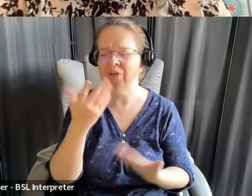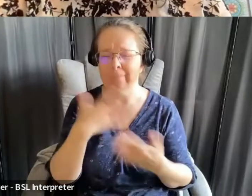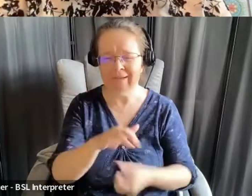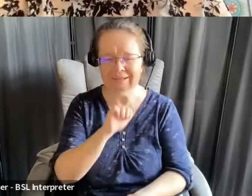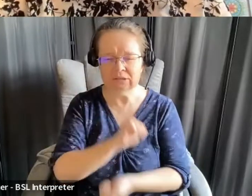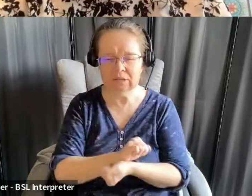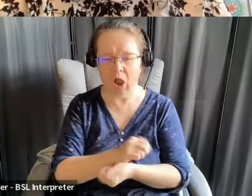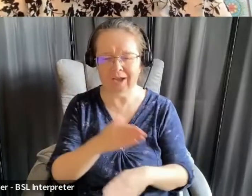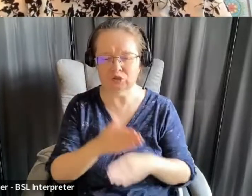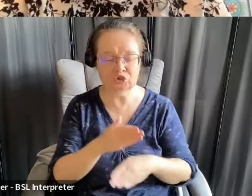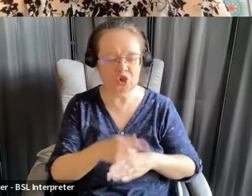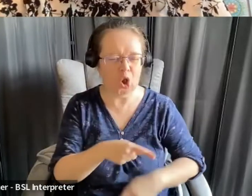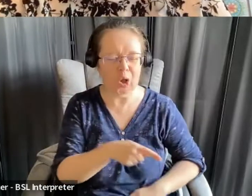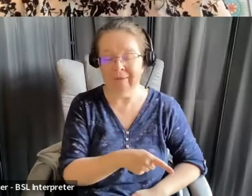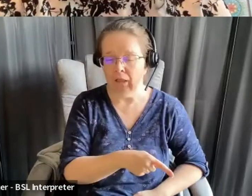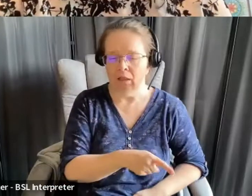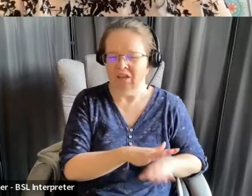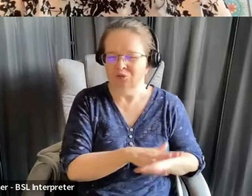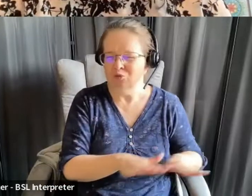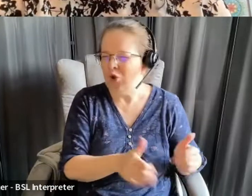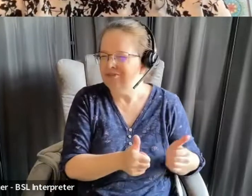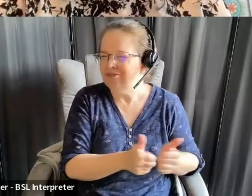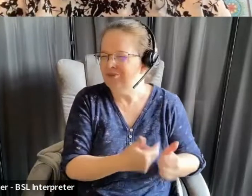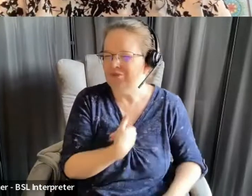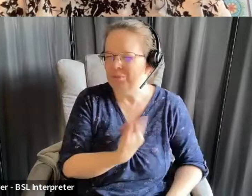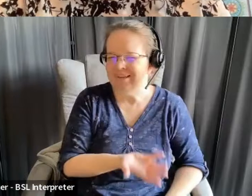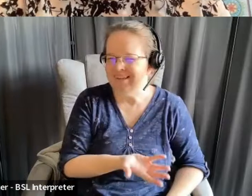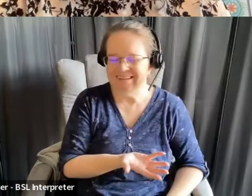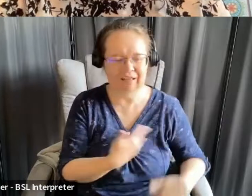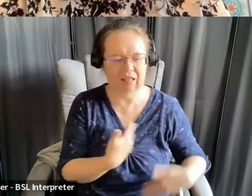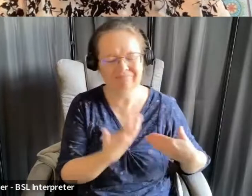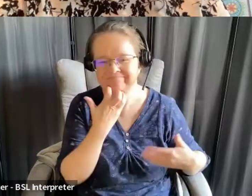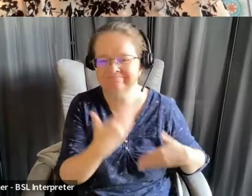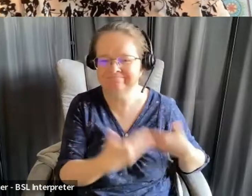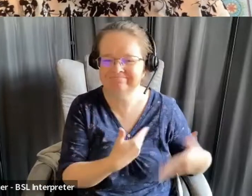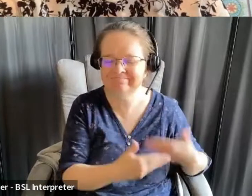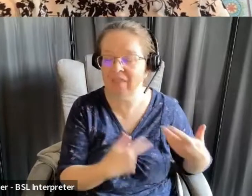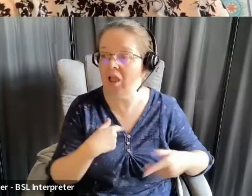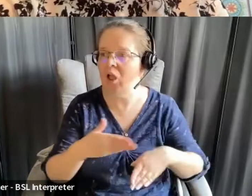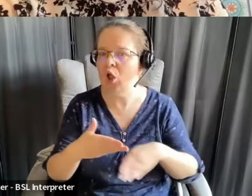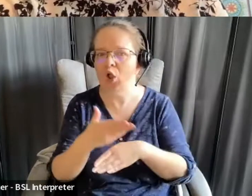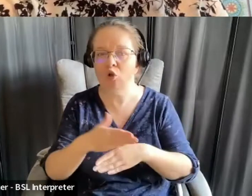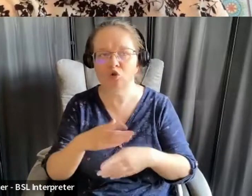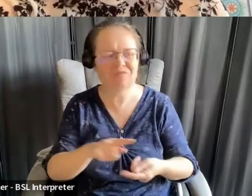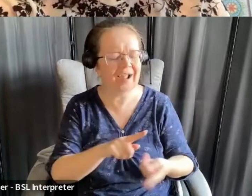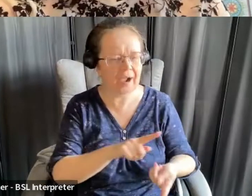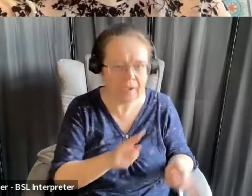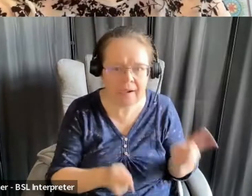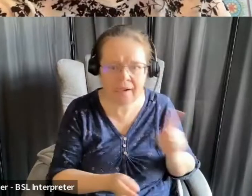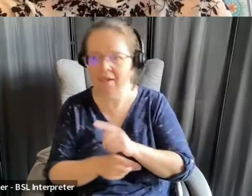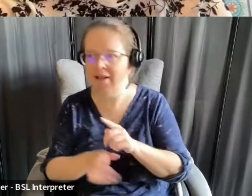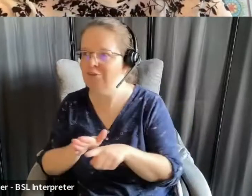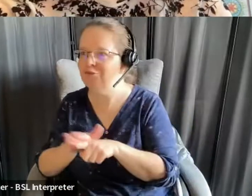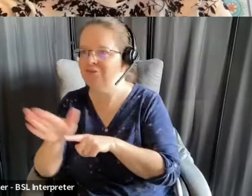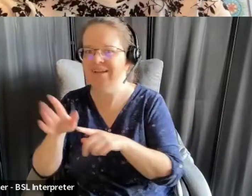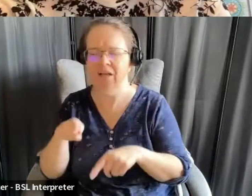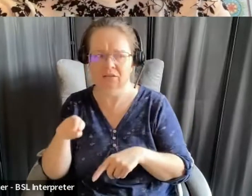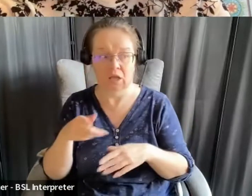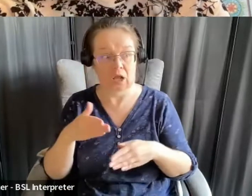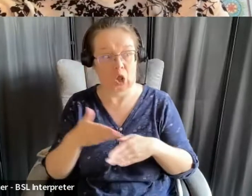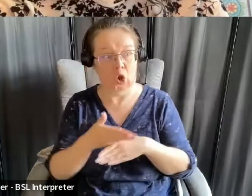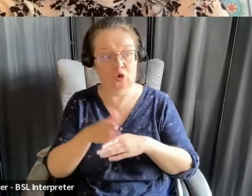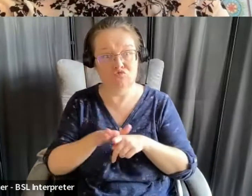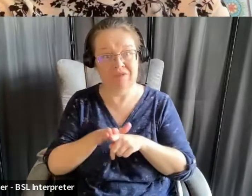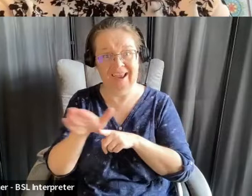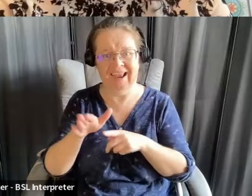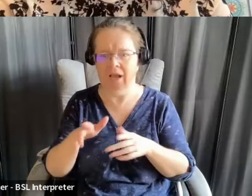that isn't quite you? Have you been trying to make a career change? Well, we know making a career change is very, very far